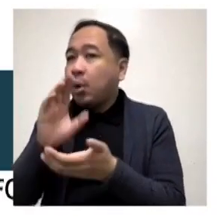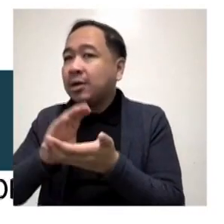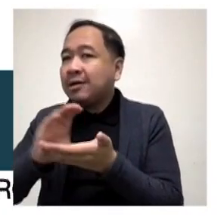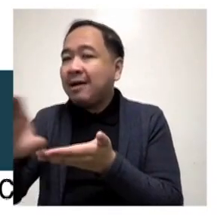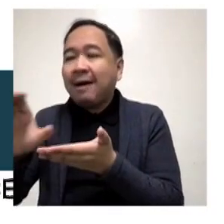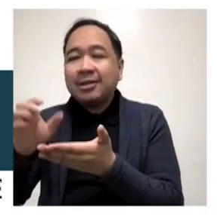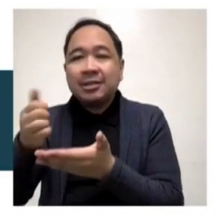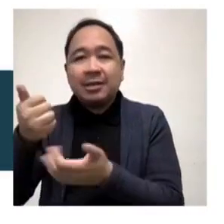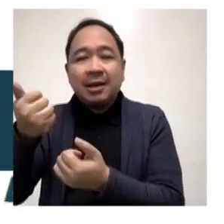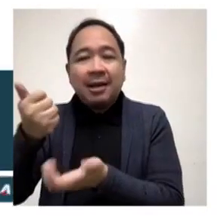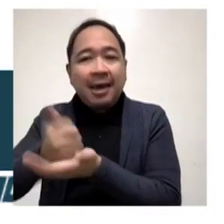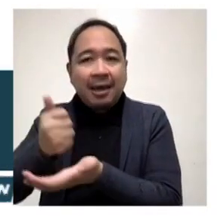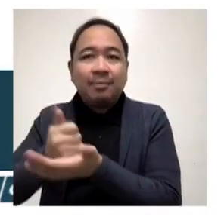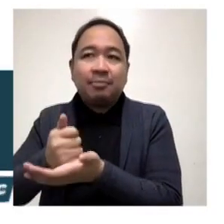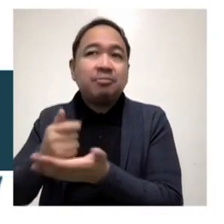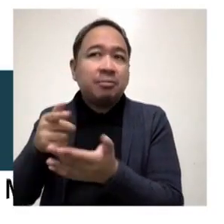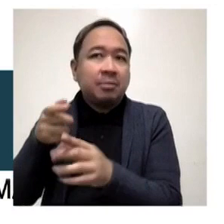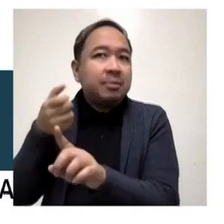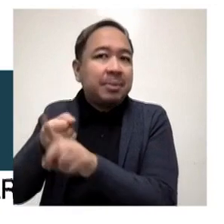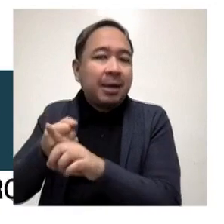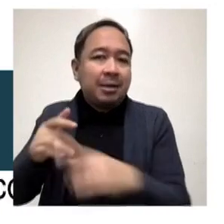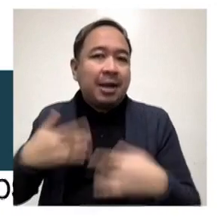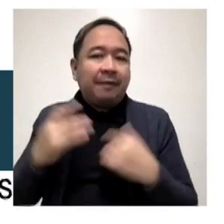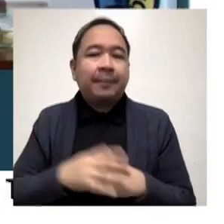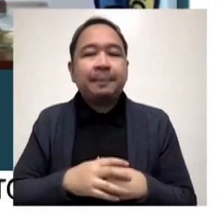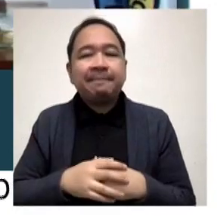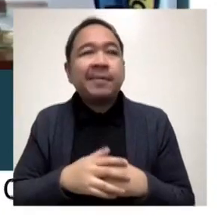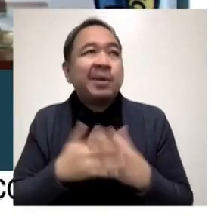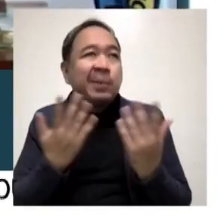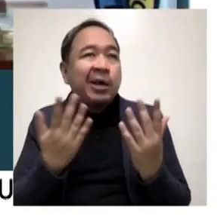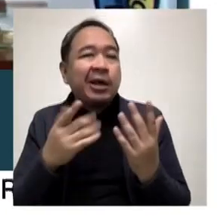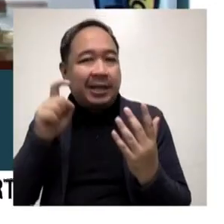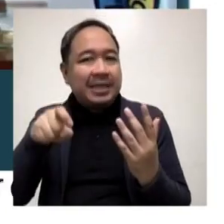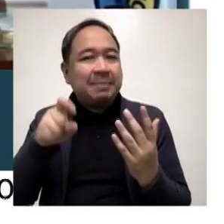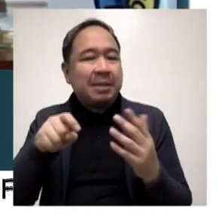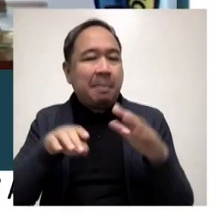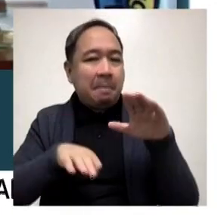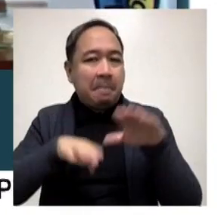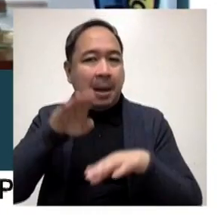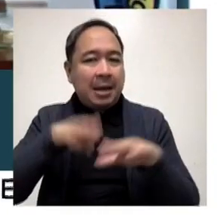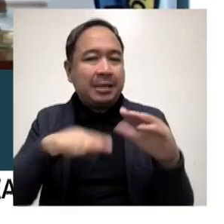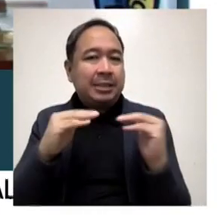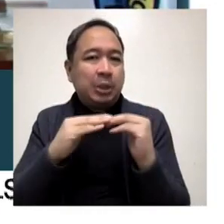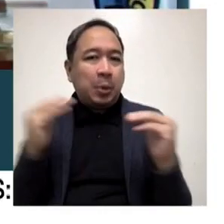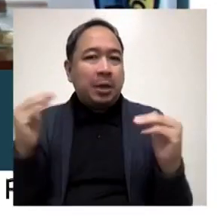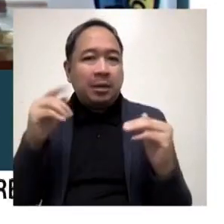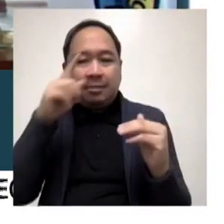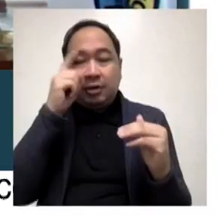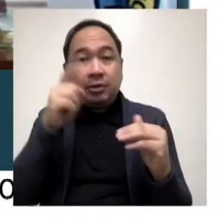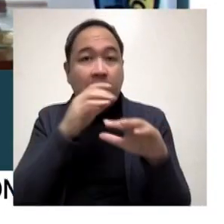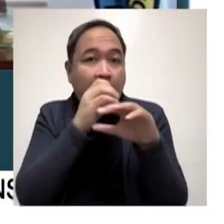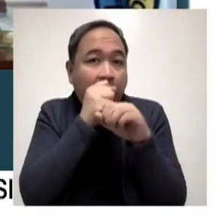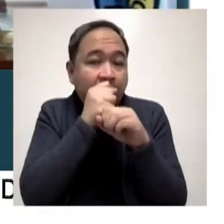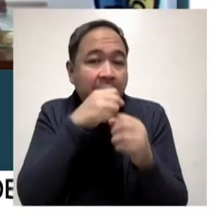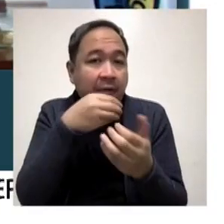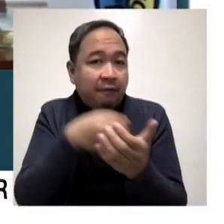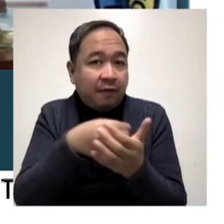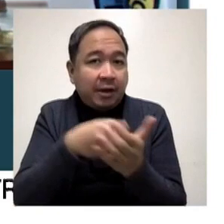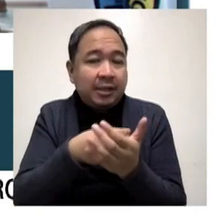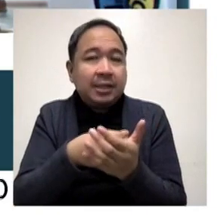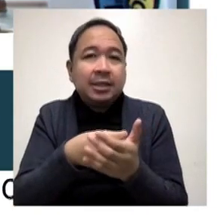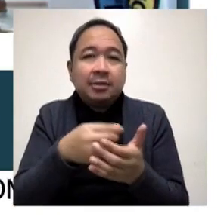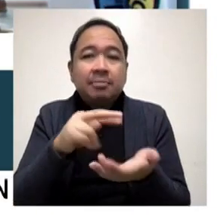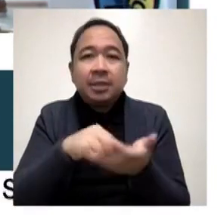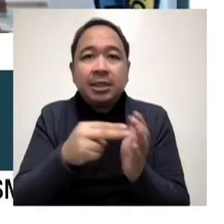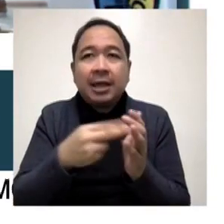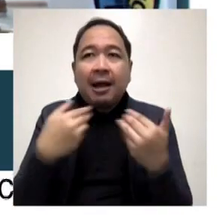There must be a good balance because, again, confidential funds, it has helped us. You asked earlier how we achieved having 18